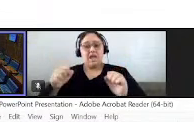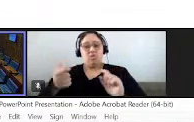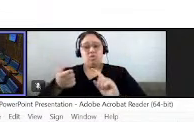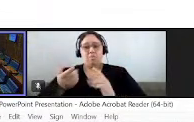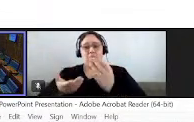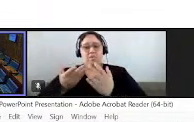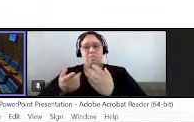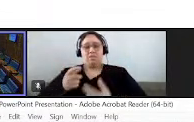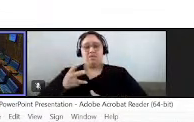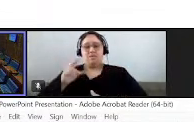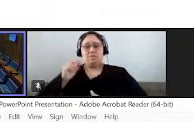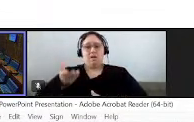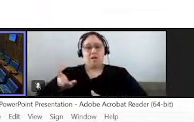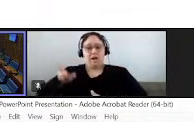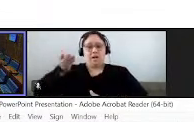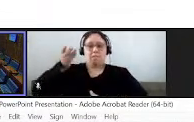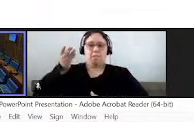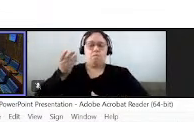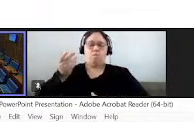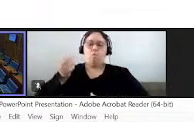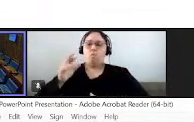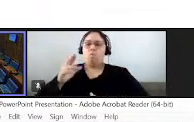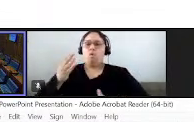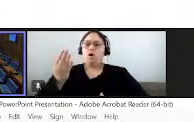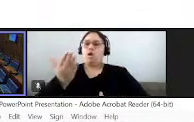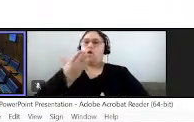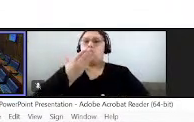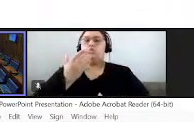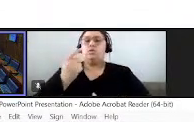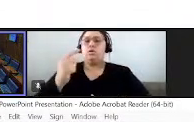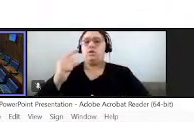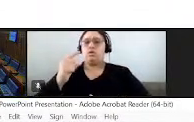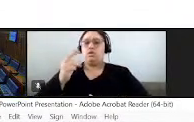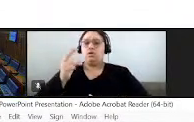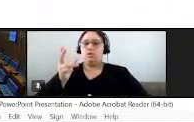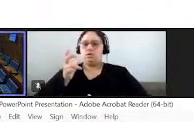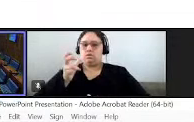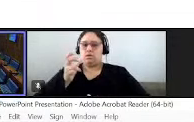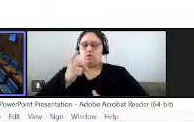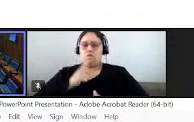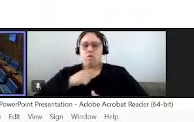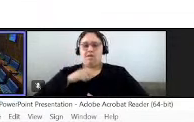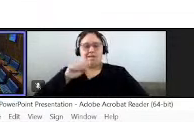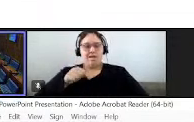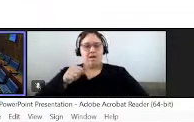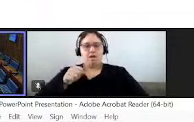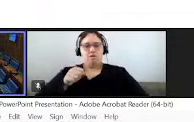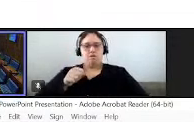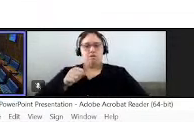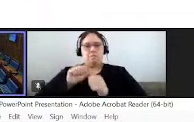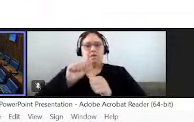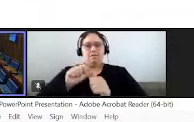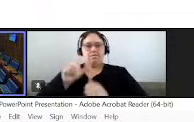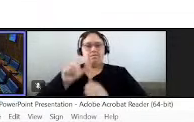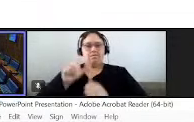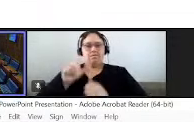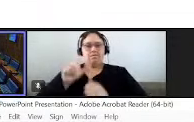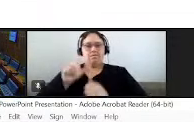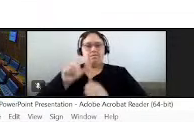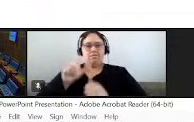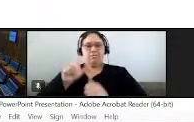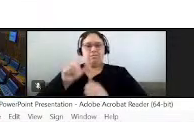mind perhaps just speaking up or moving closer to your mic so that we can have a better sound